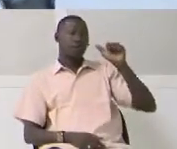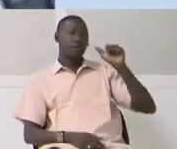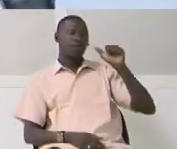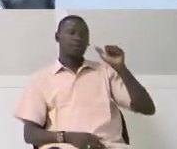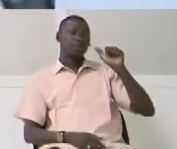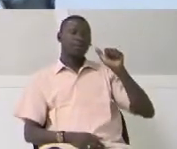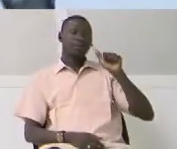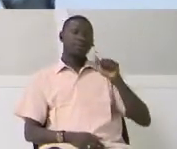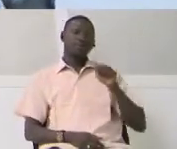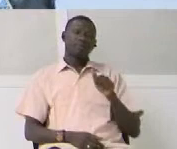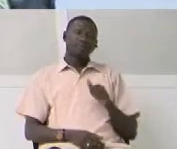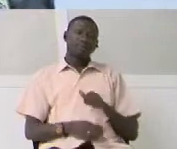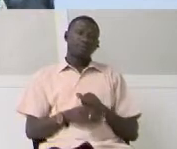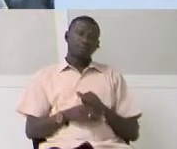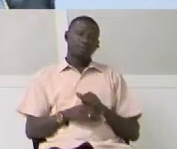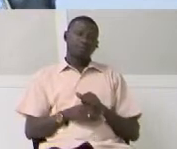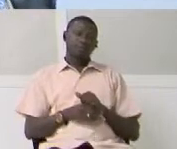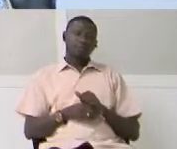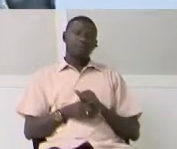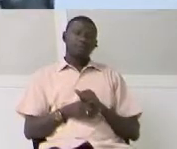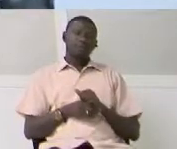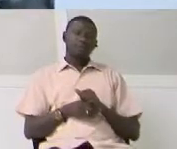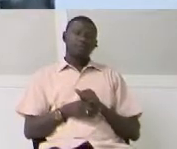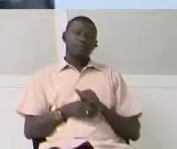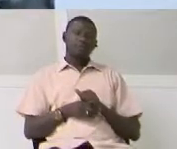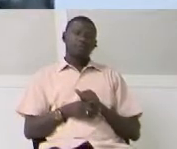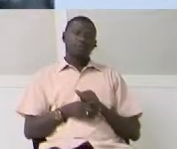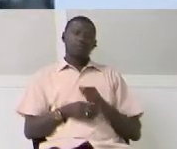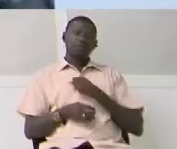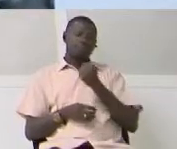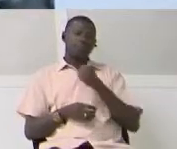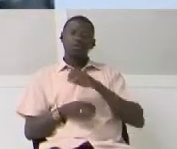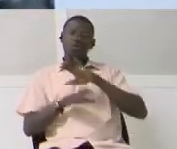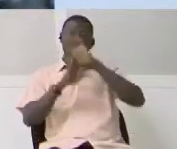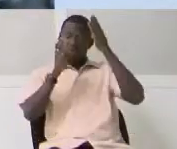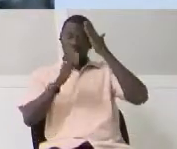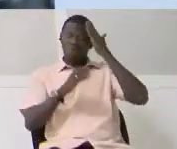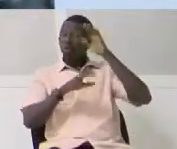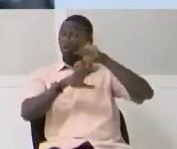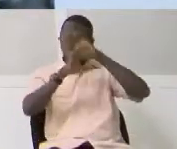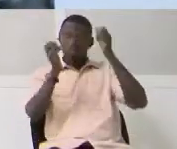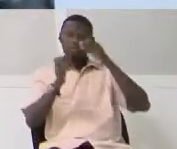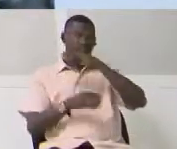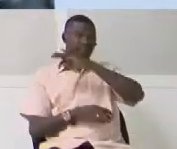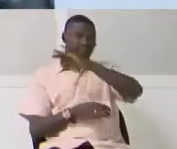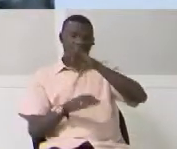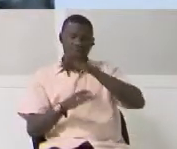family very well. Because all of them were resident in Birkama.